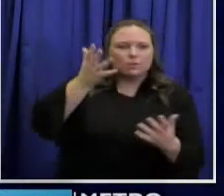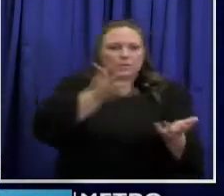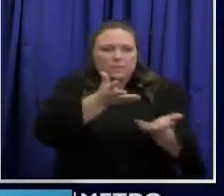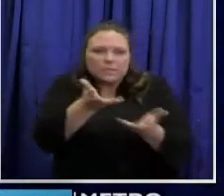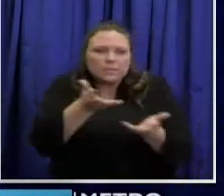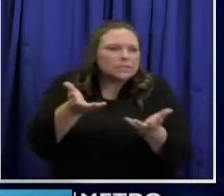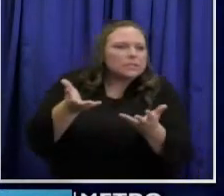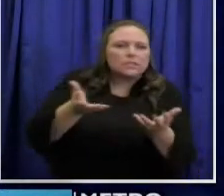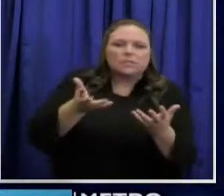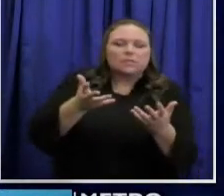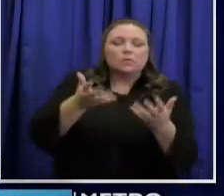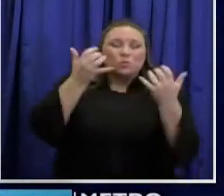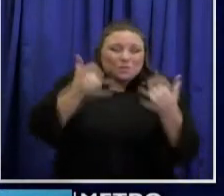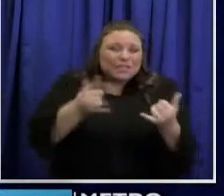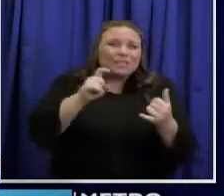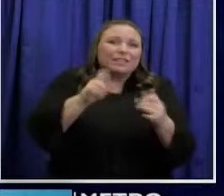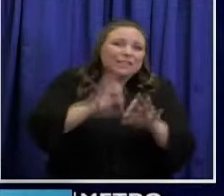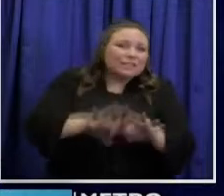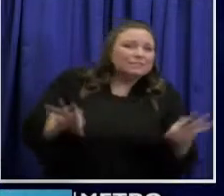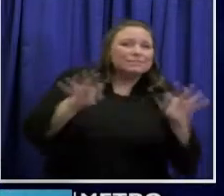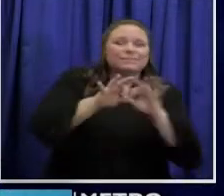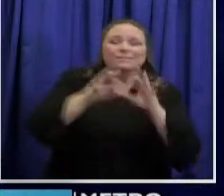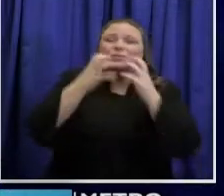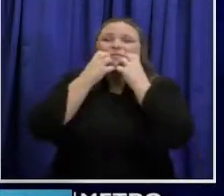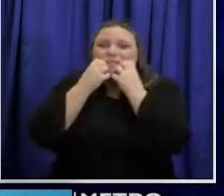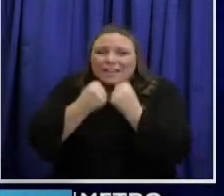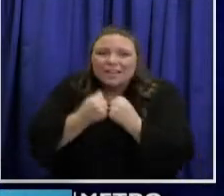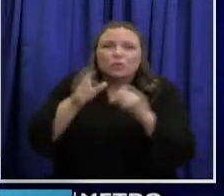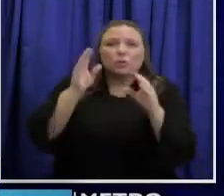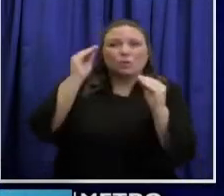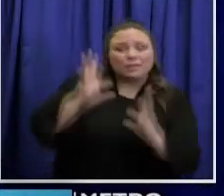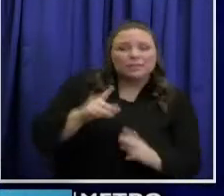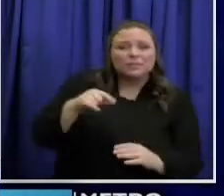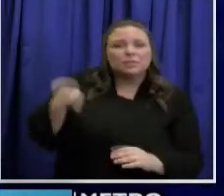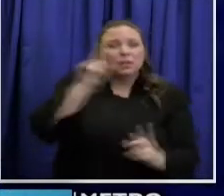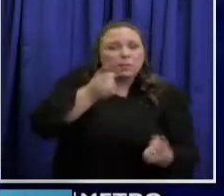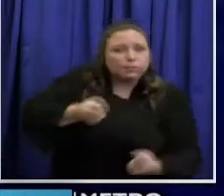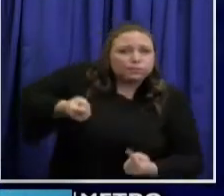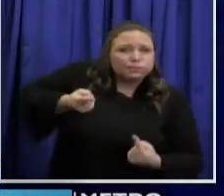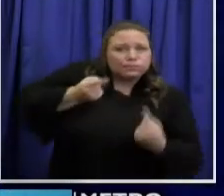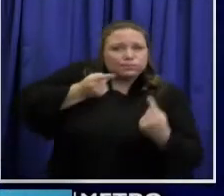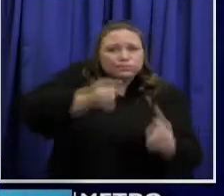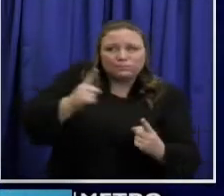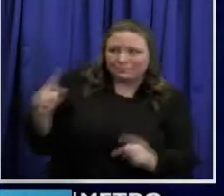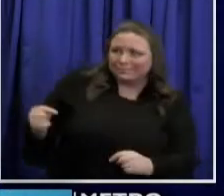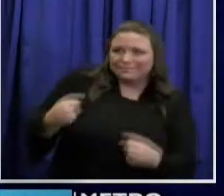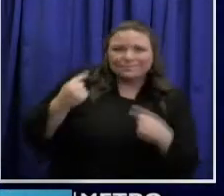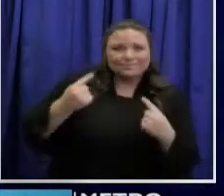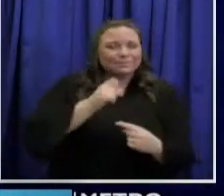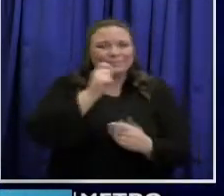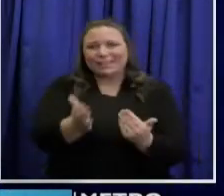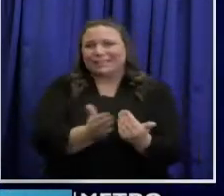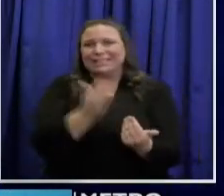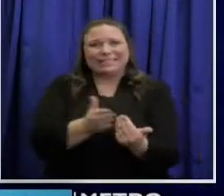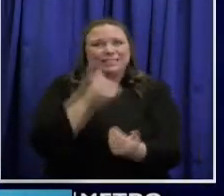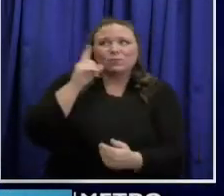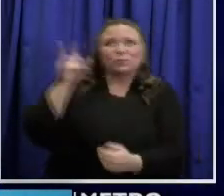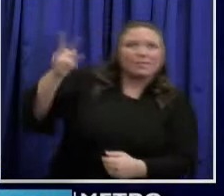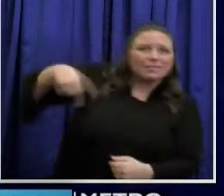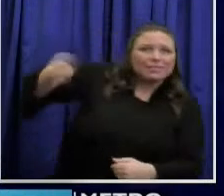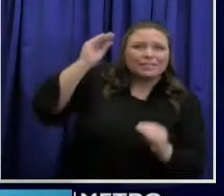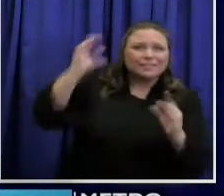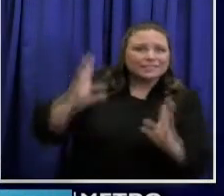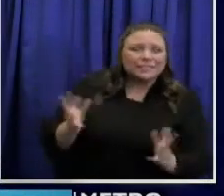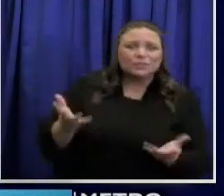just value our teachers, think what they have been going through in doing this. This is not easy too.